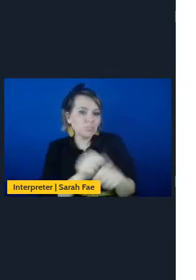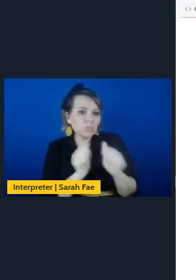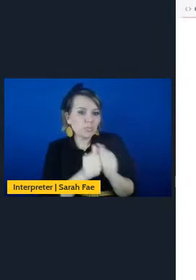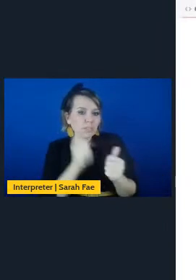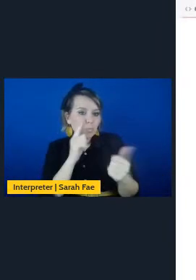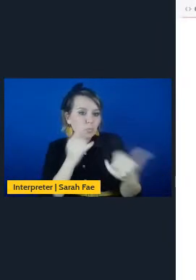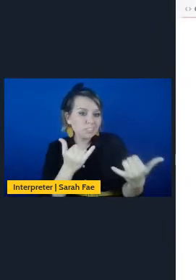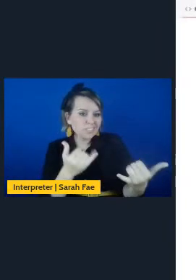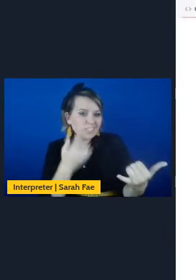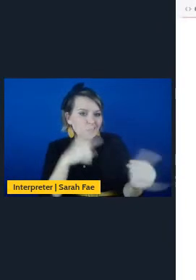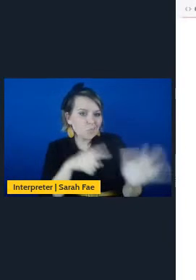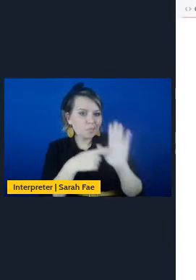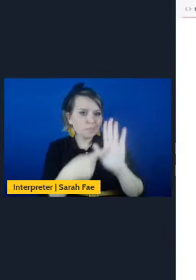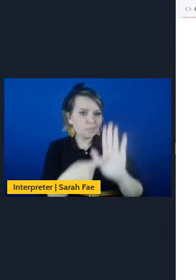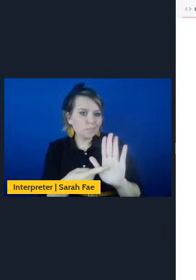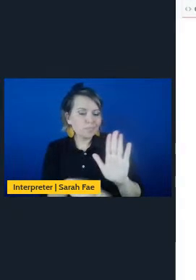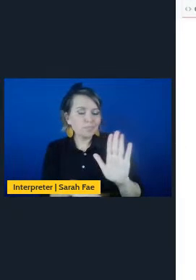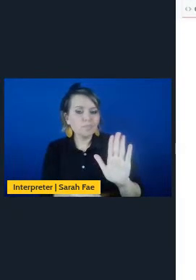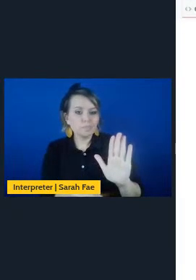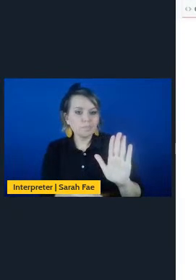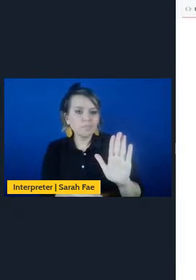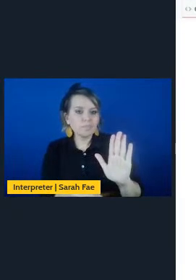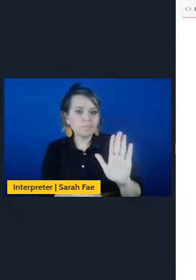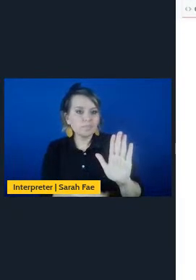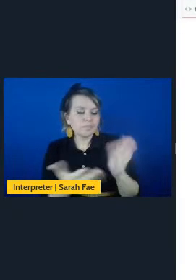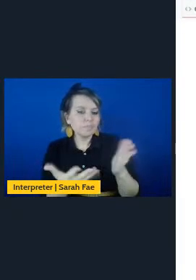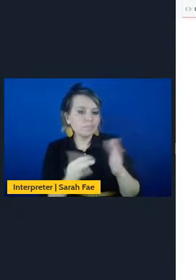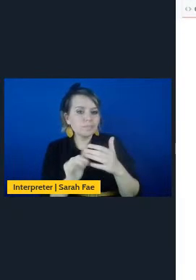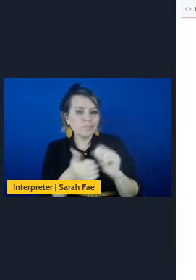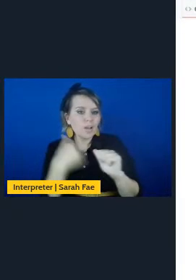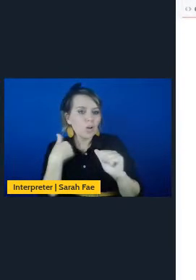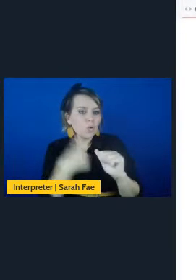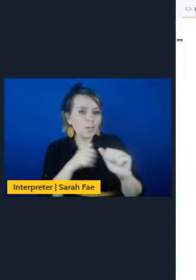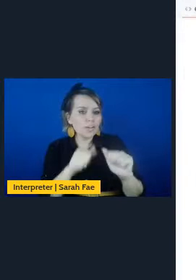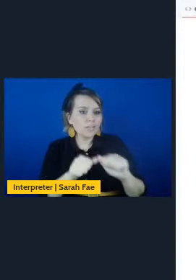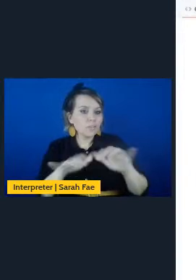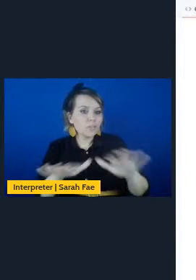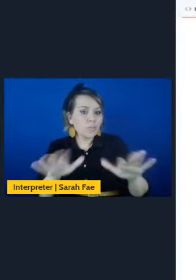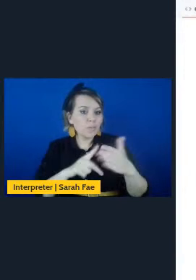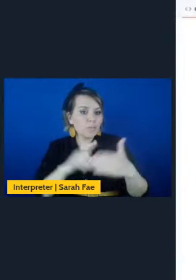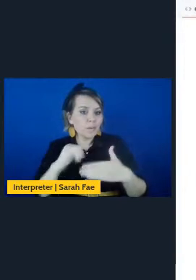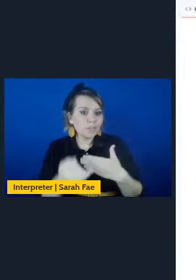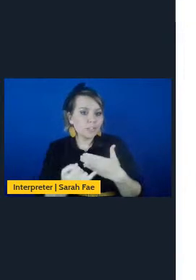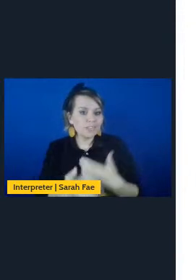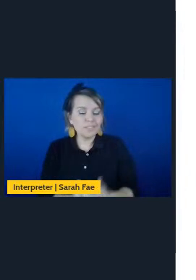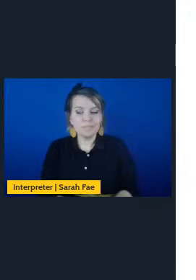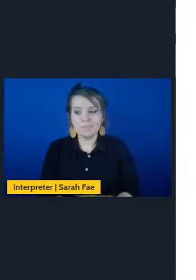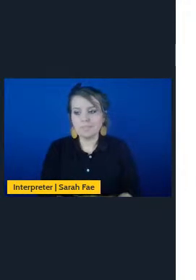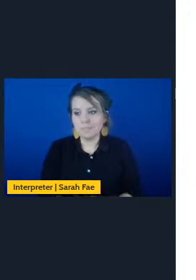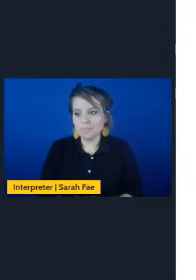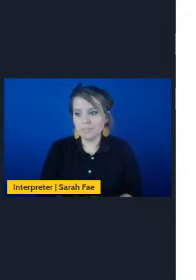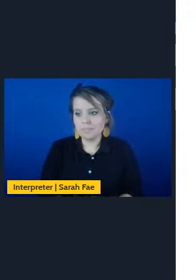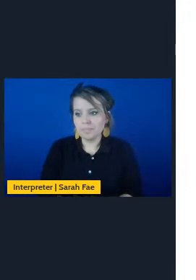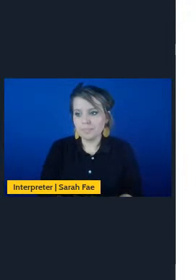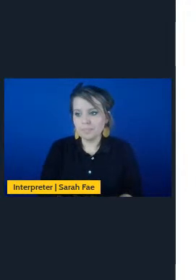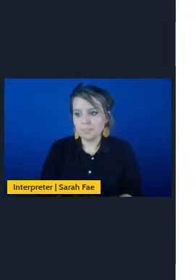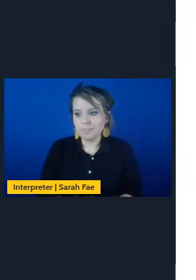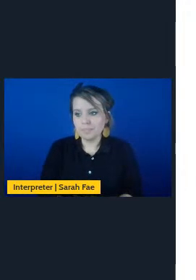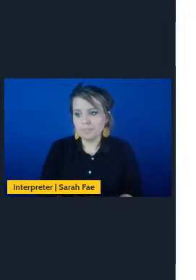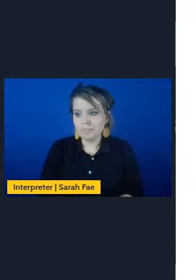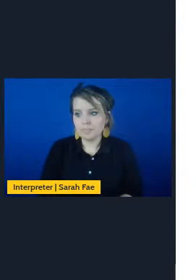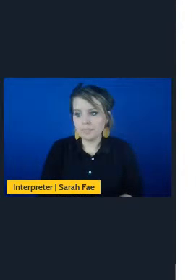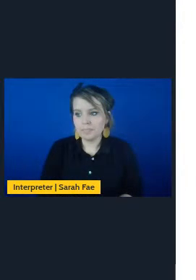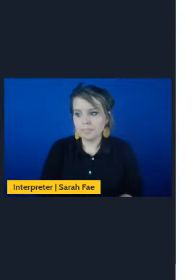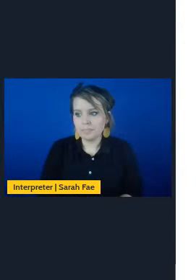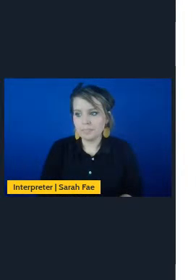it. To show you how we can deploy this project. And then the project is leveraging